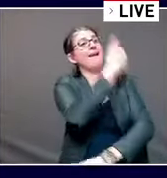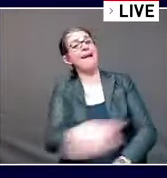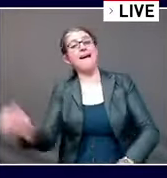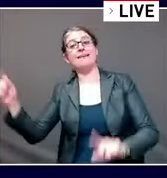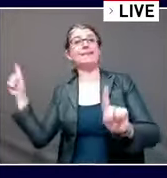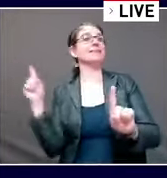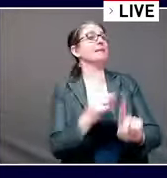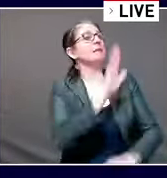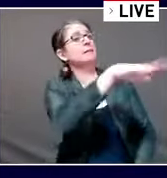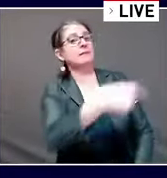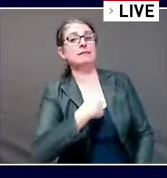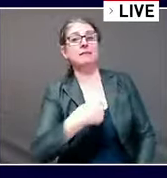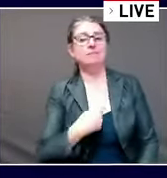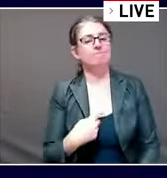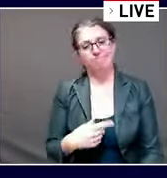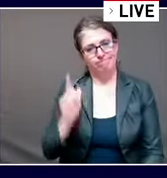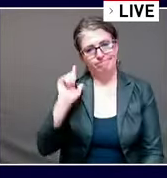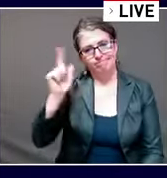to arrive.